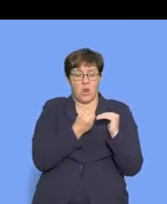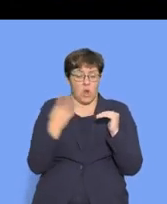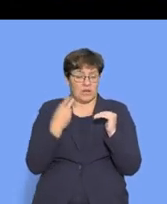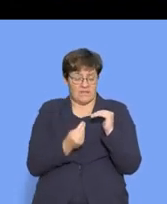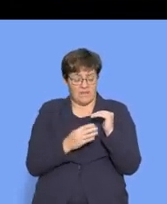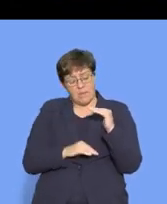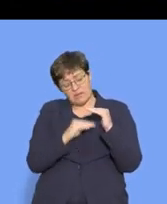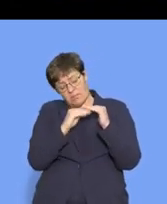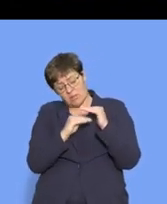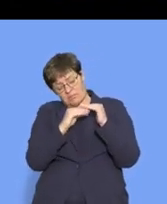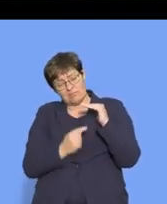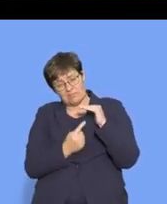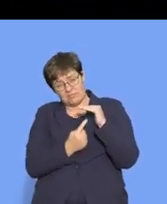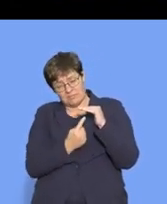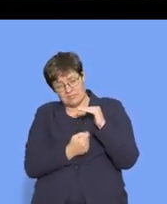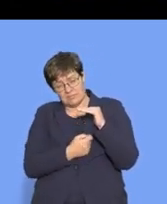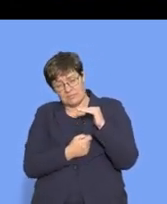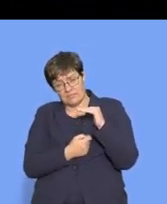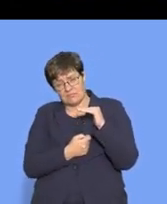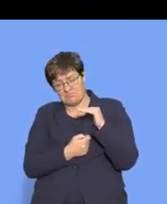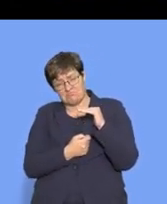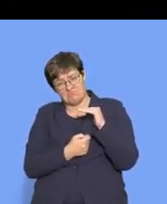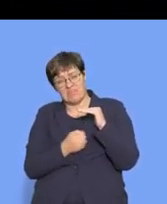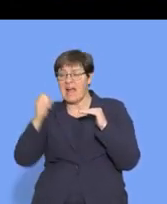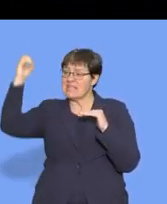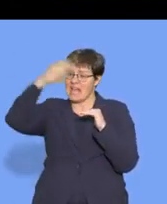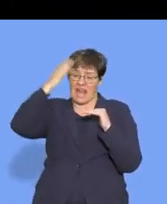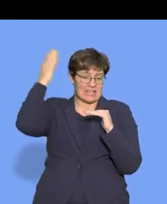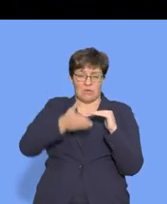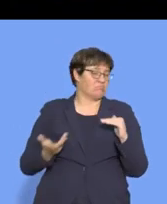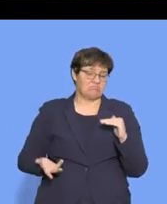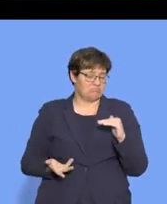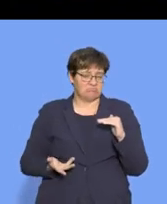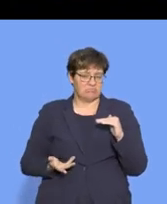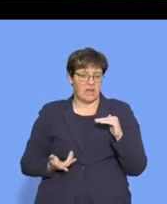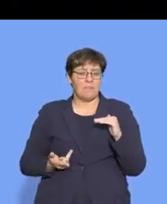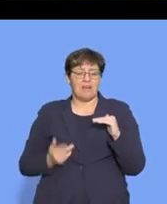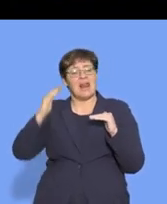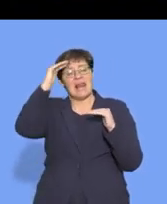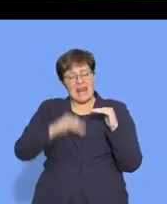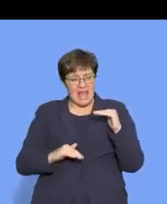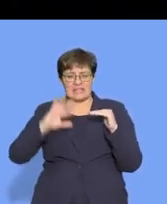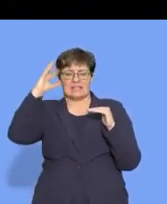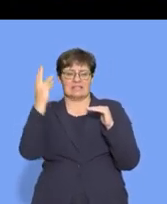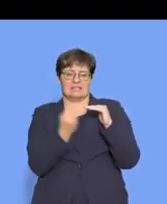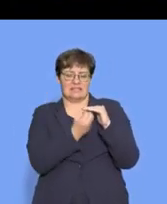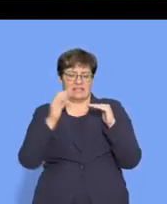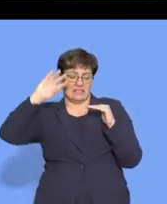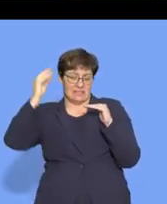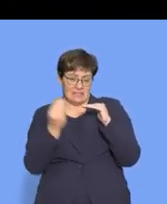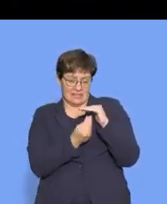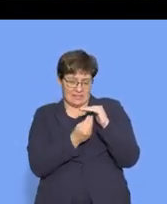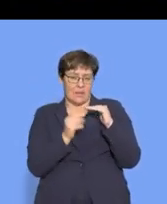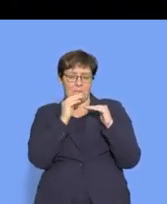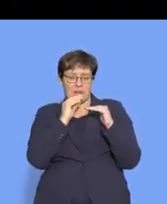but the bottom part of the leaf doesn't get direct sunlight, so it has less photosynthesizing to do, so it